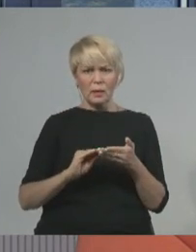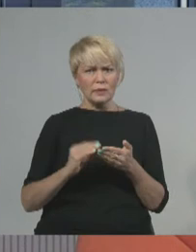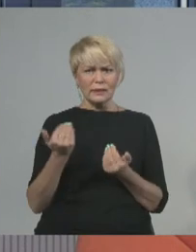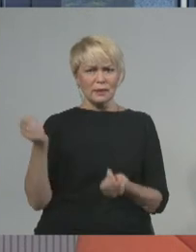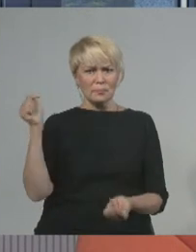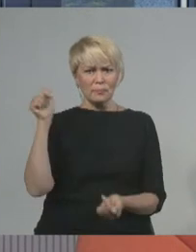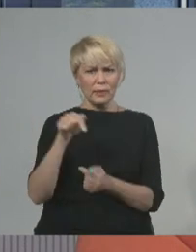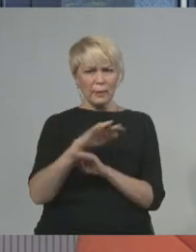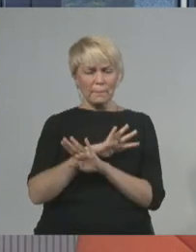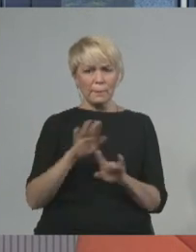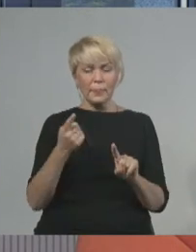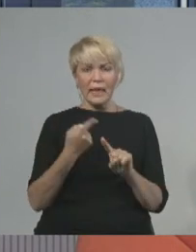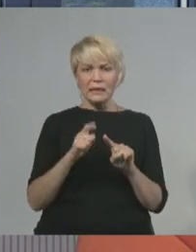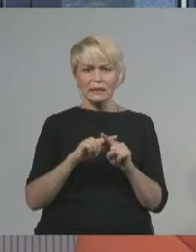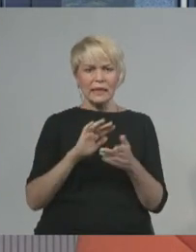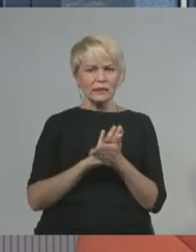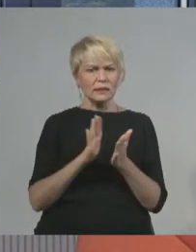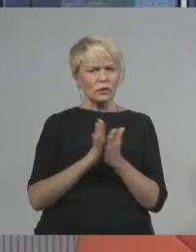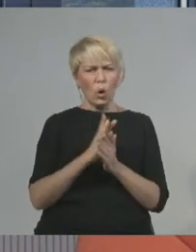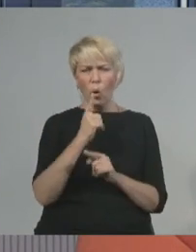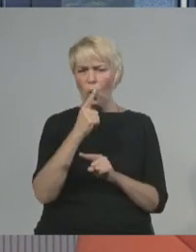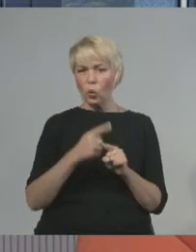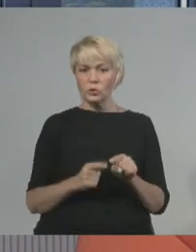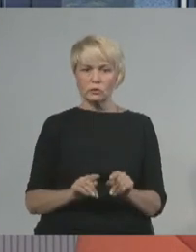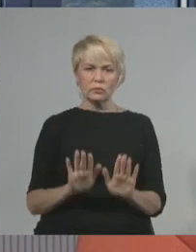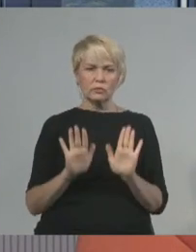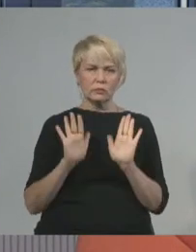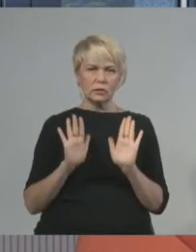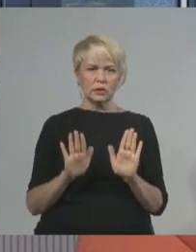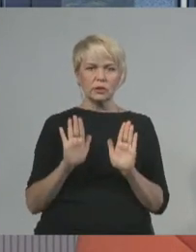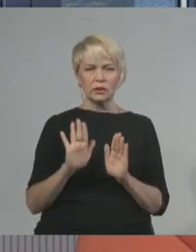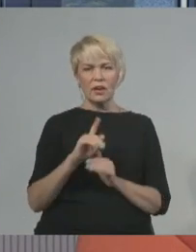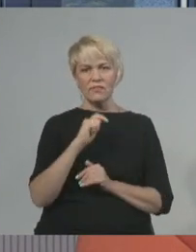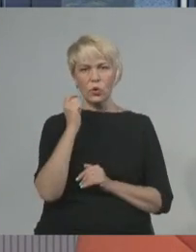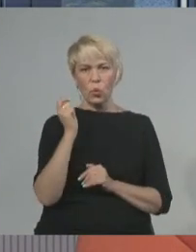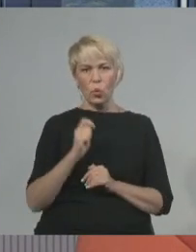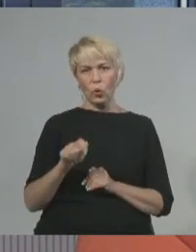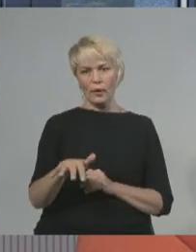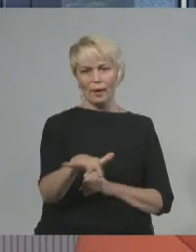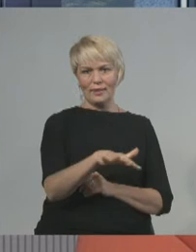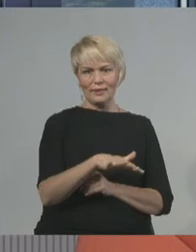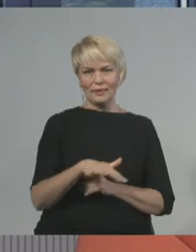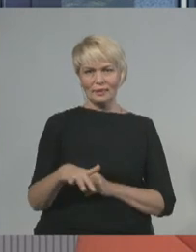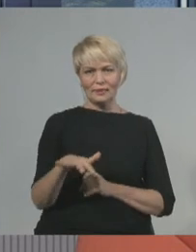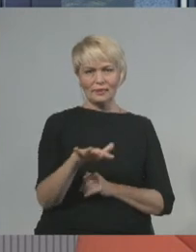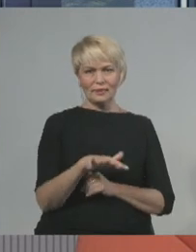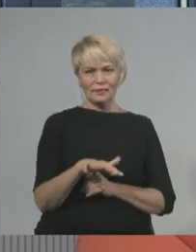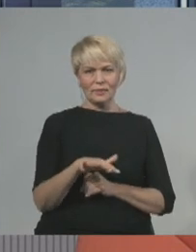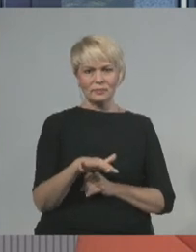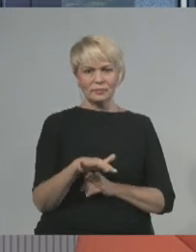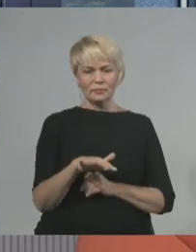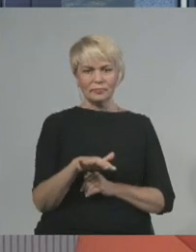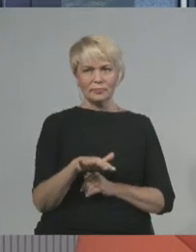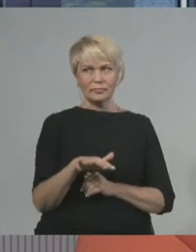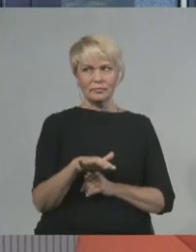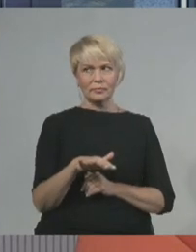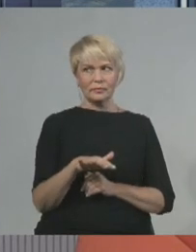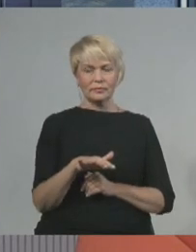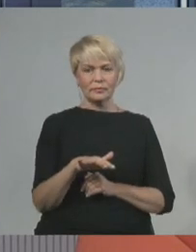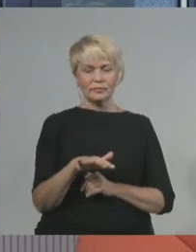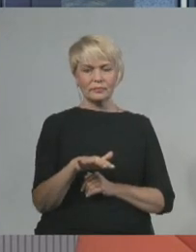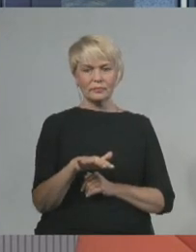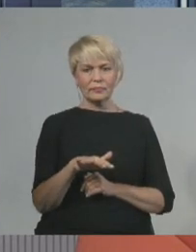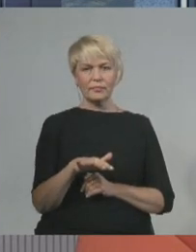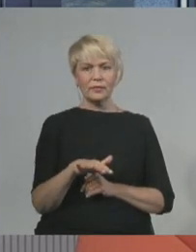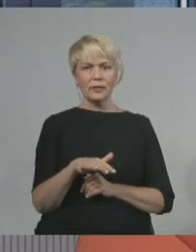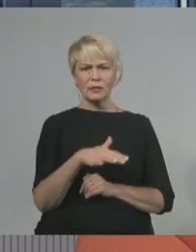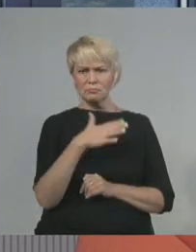things about the far-right or investigate the far-right and a lot of a lot of the feedback is don't talk about it why are you writing about this why aren't